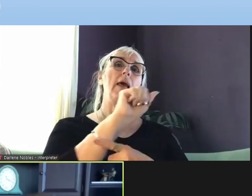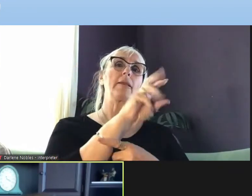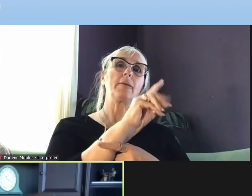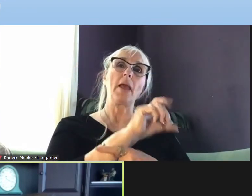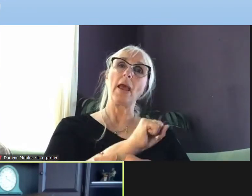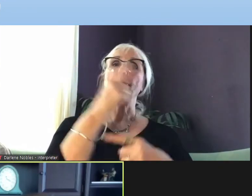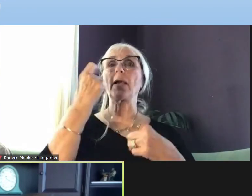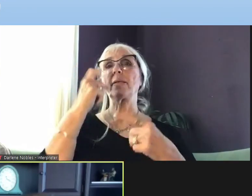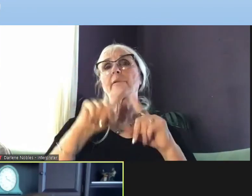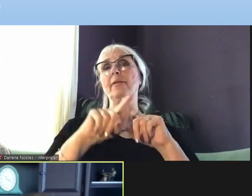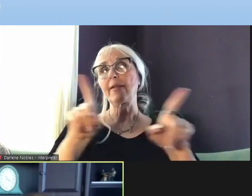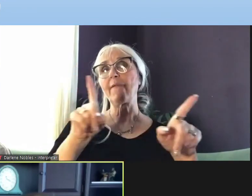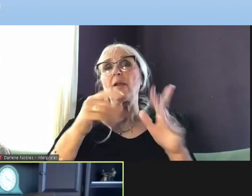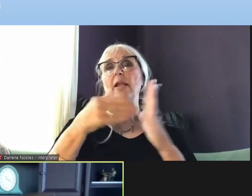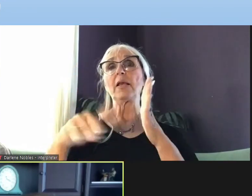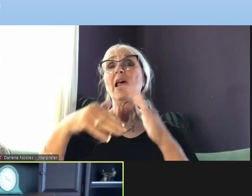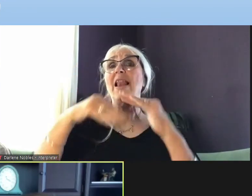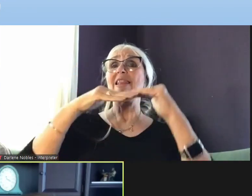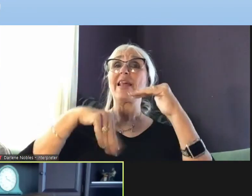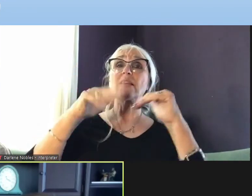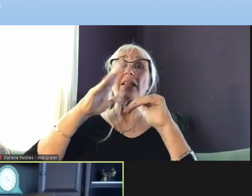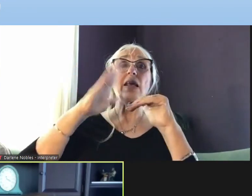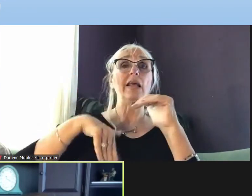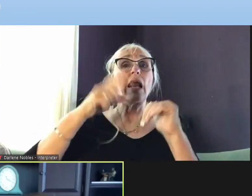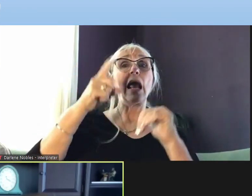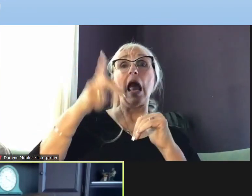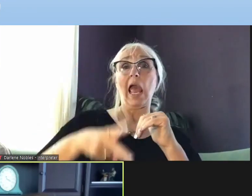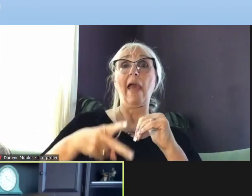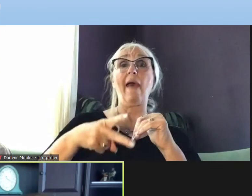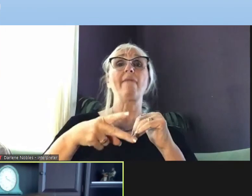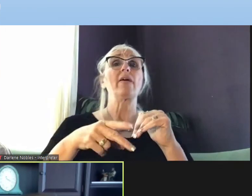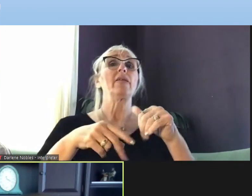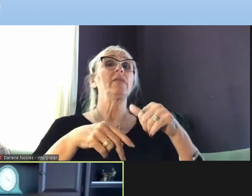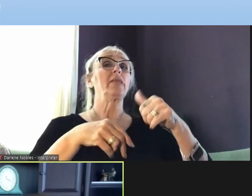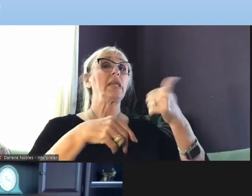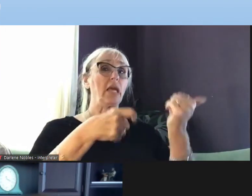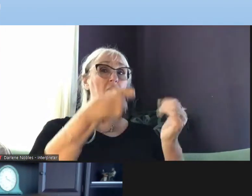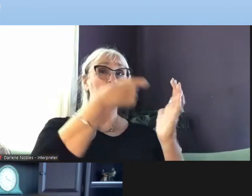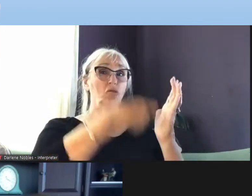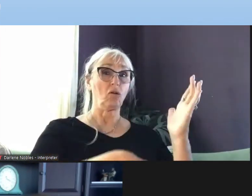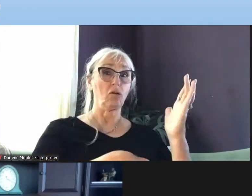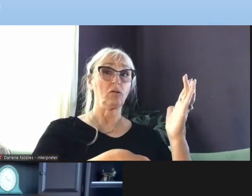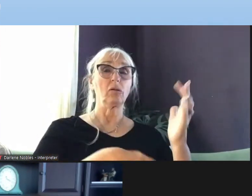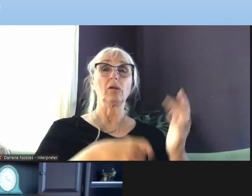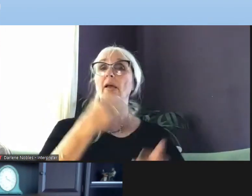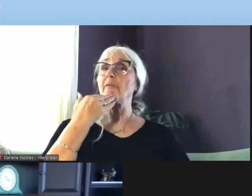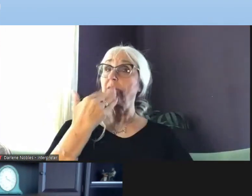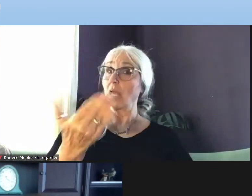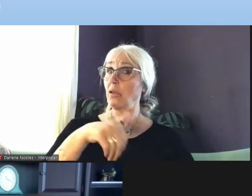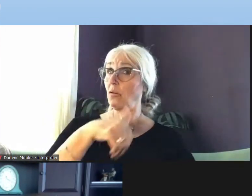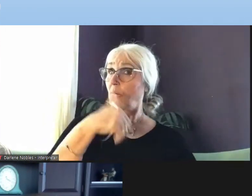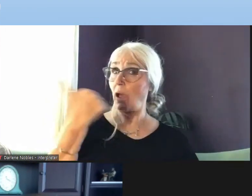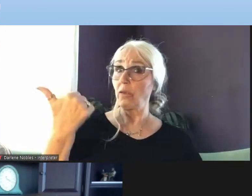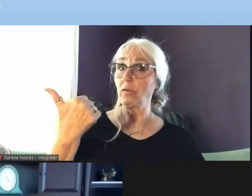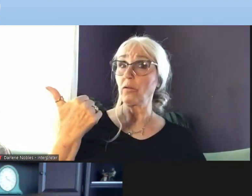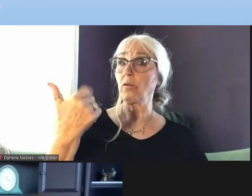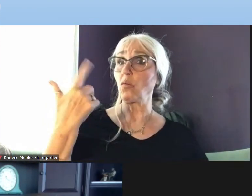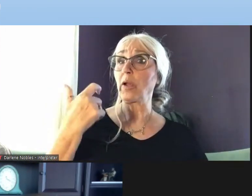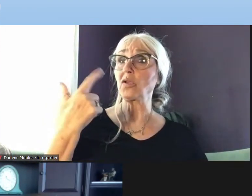It is less than half of what the AWS change would cost us. All right, thank you. Any questions from the commissioners on